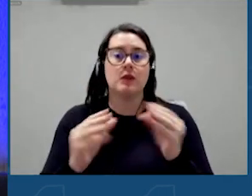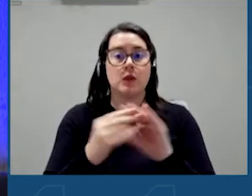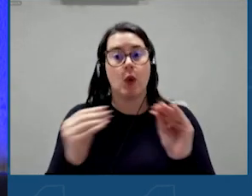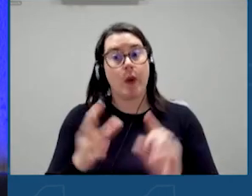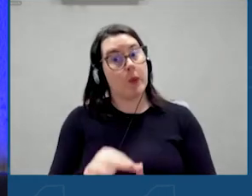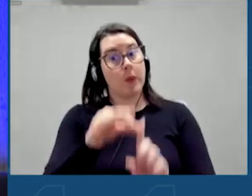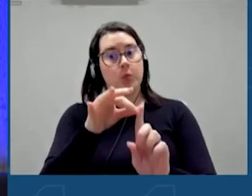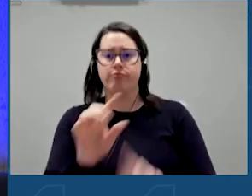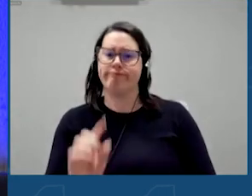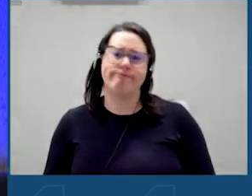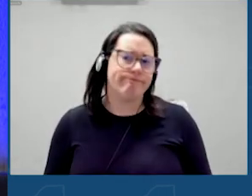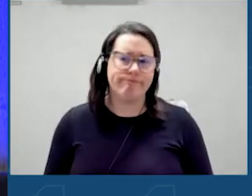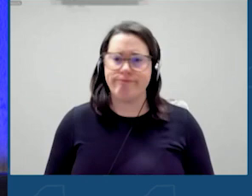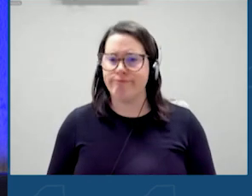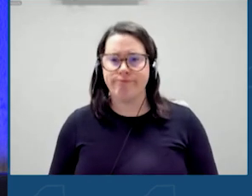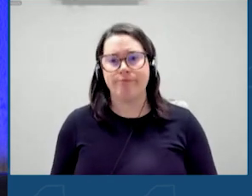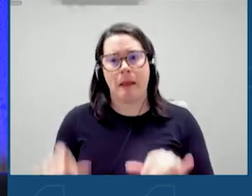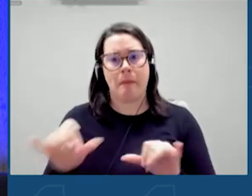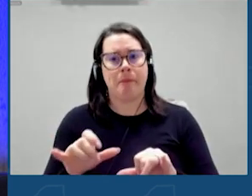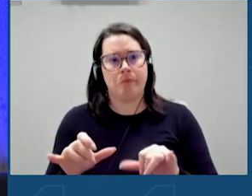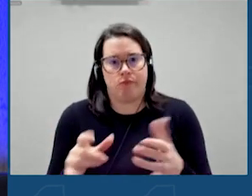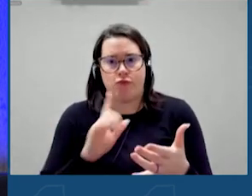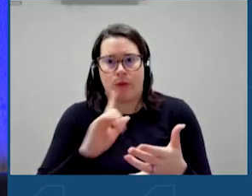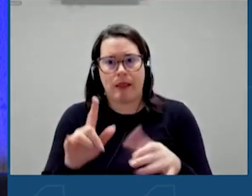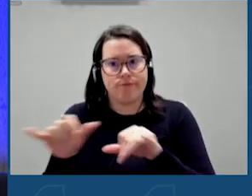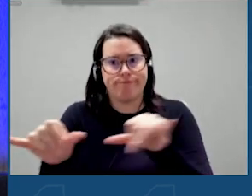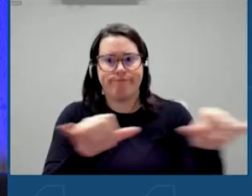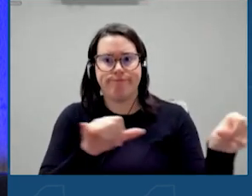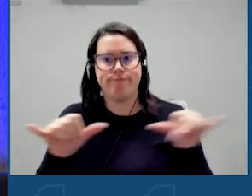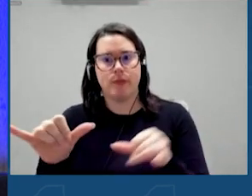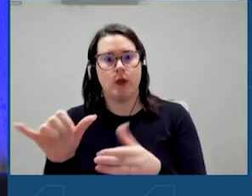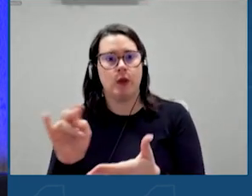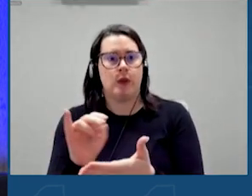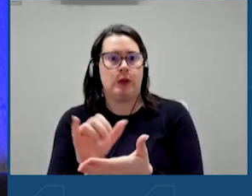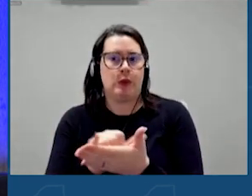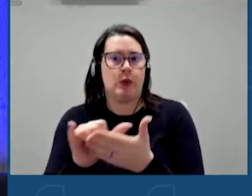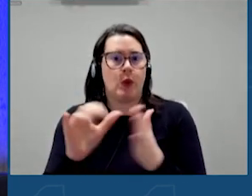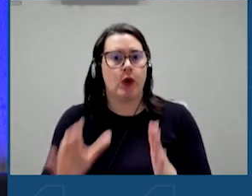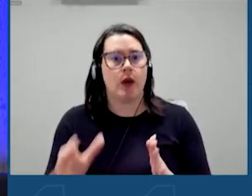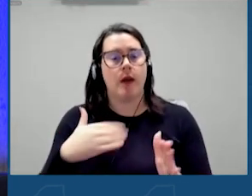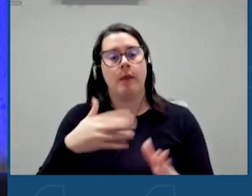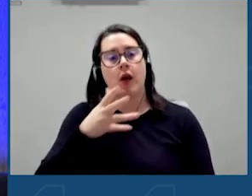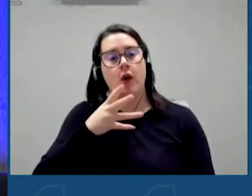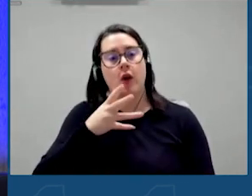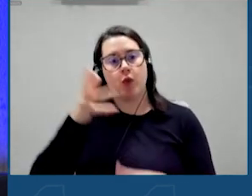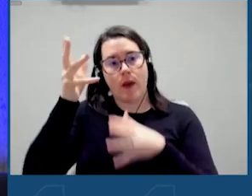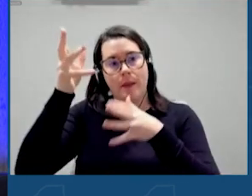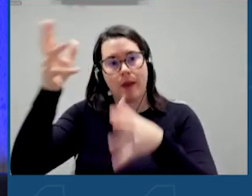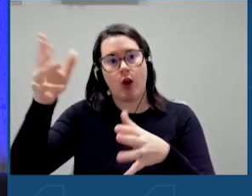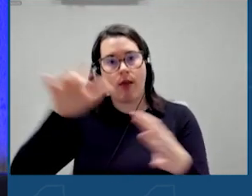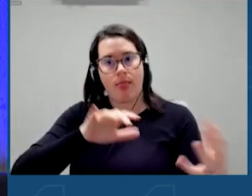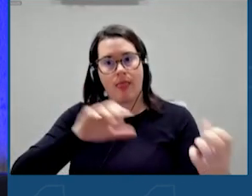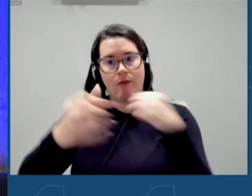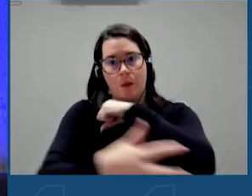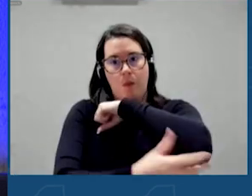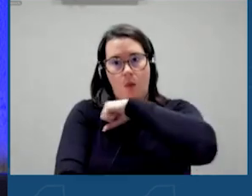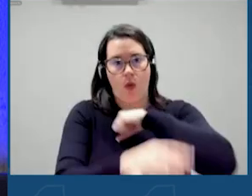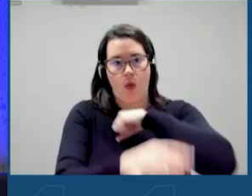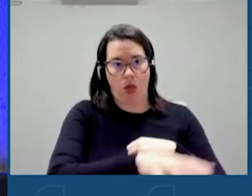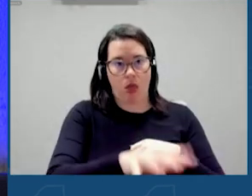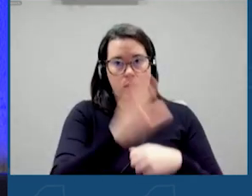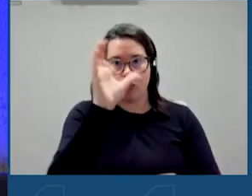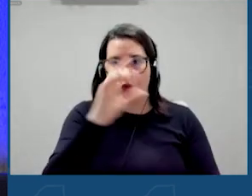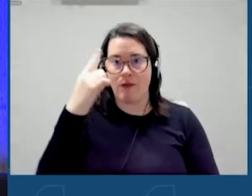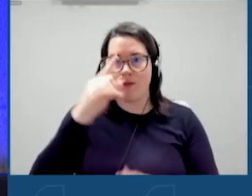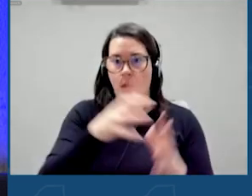It's basically the story of New Yorkers for many. My grandparents left a place of great poverty in search of the